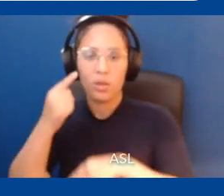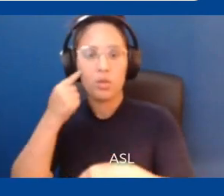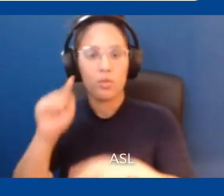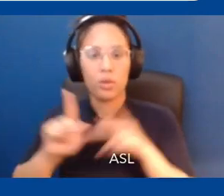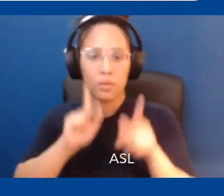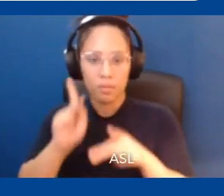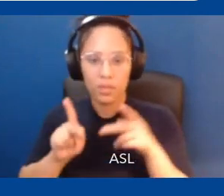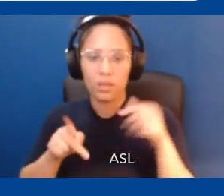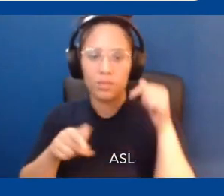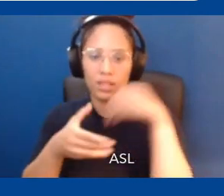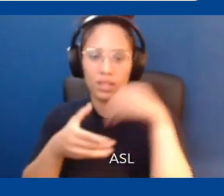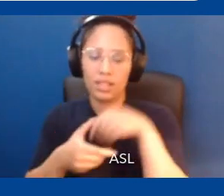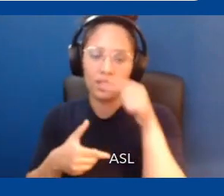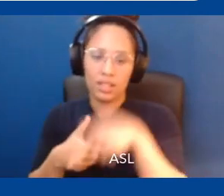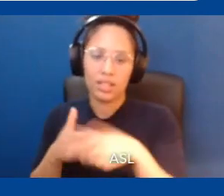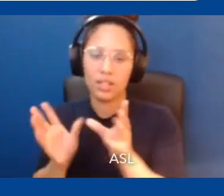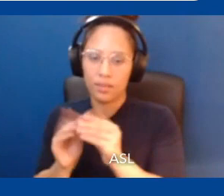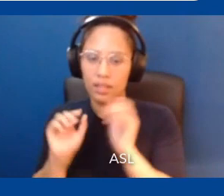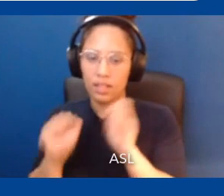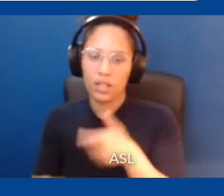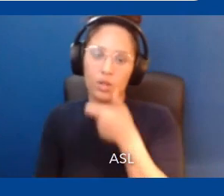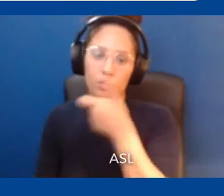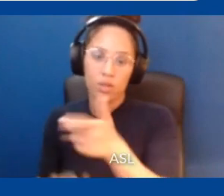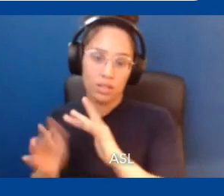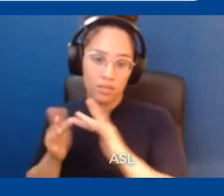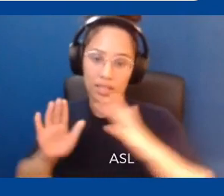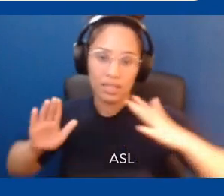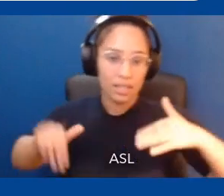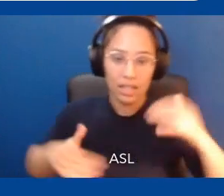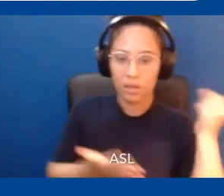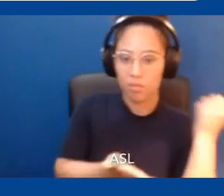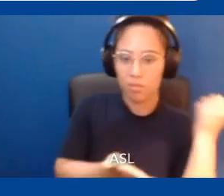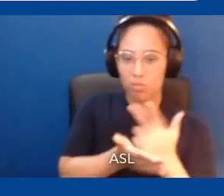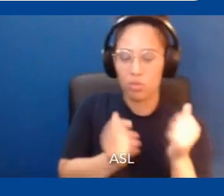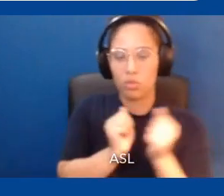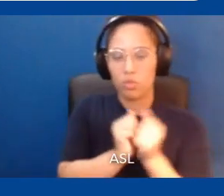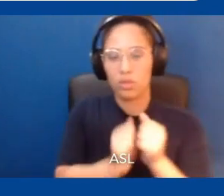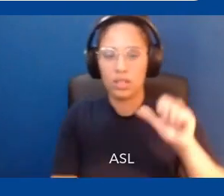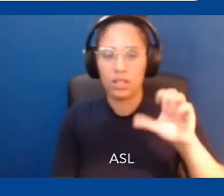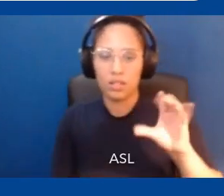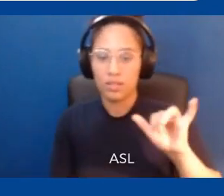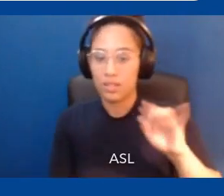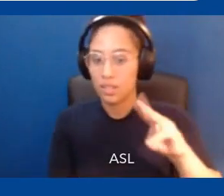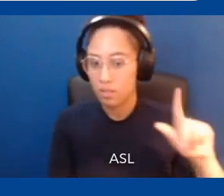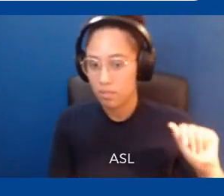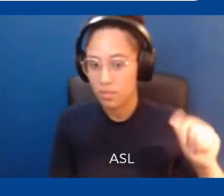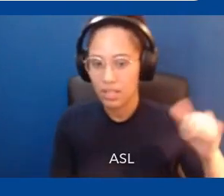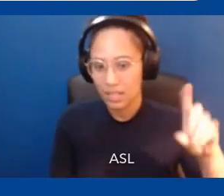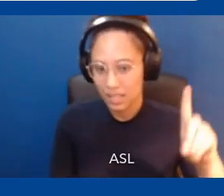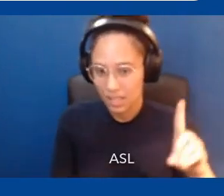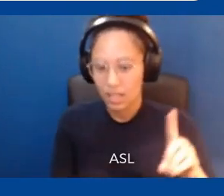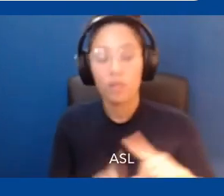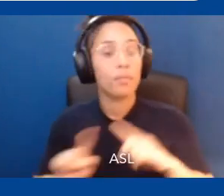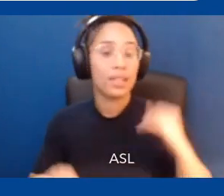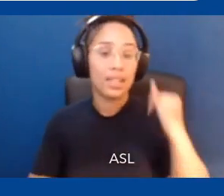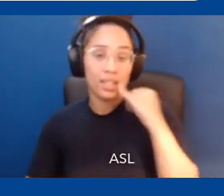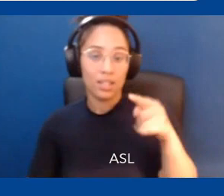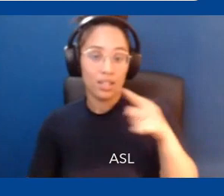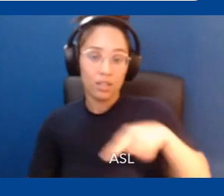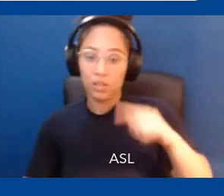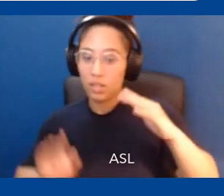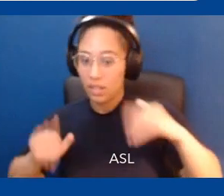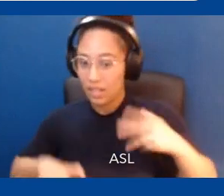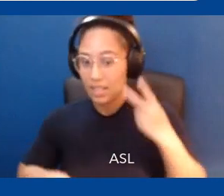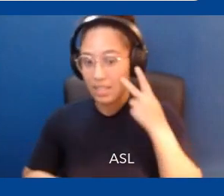haven't gotten the final yes on that from Cinema Guild yet, but hoping that if you haven't seen it, you'll be able to listen to it. You'll be able to do so on